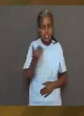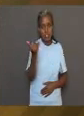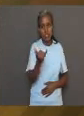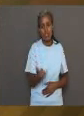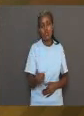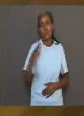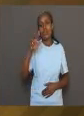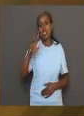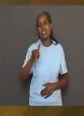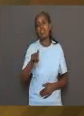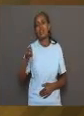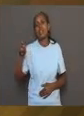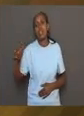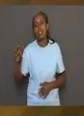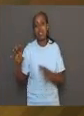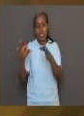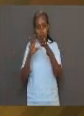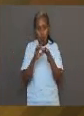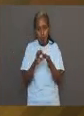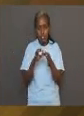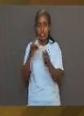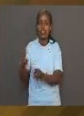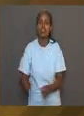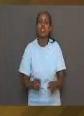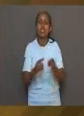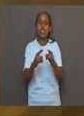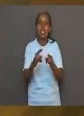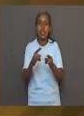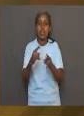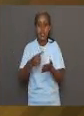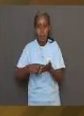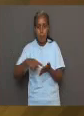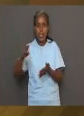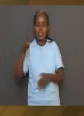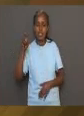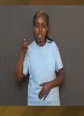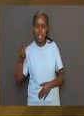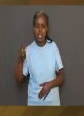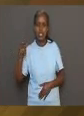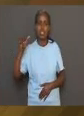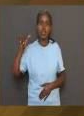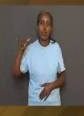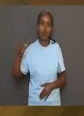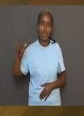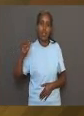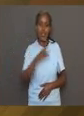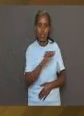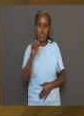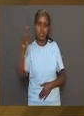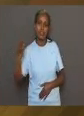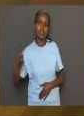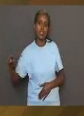a 3-axis coordinate system marked x, y, and